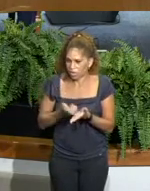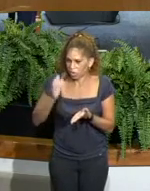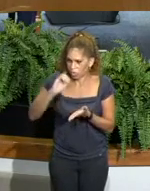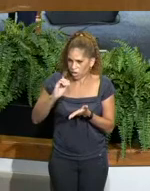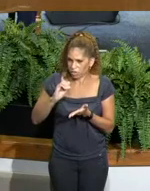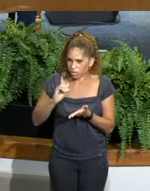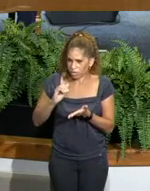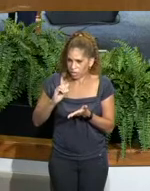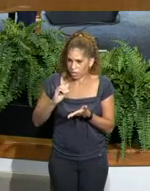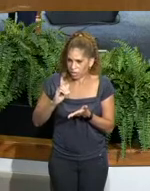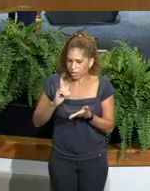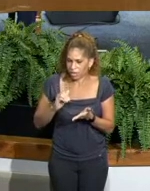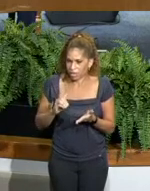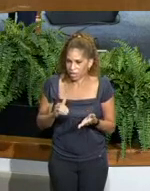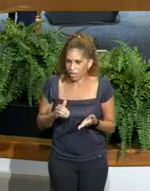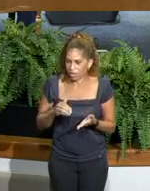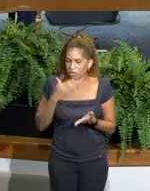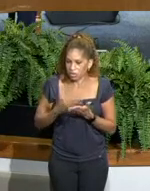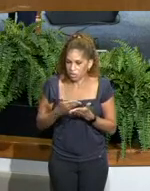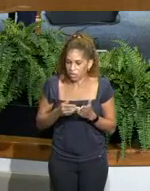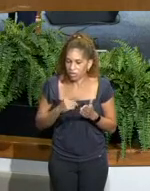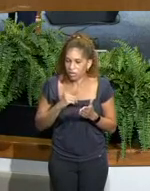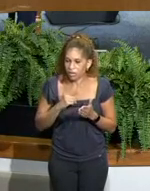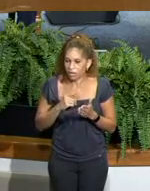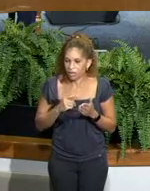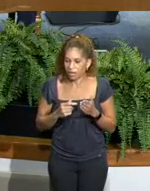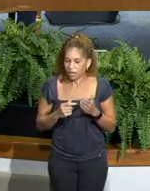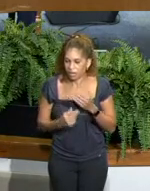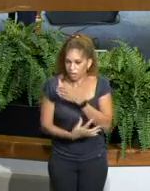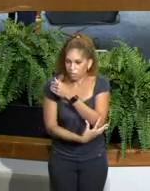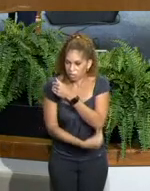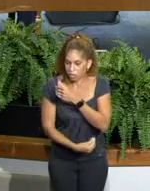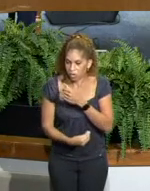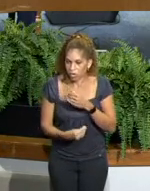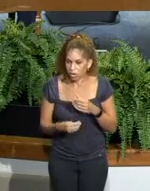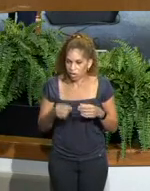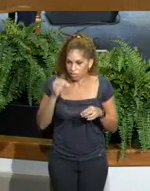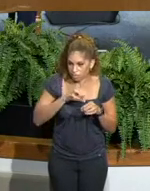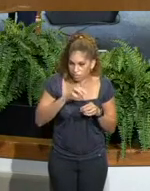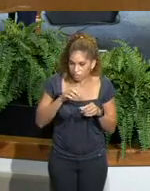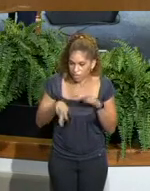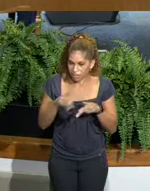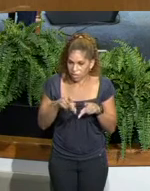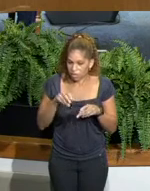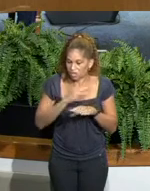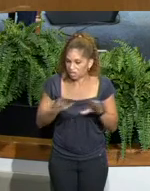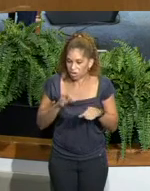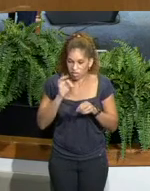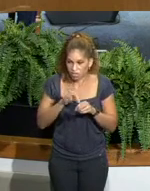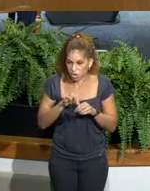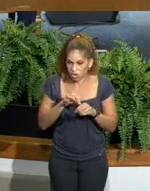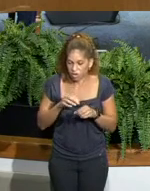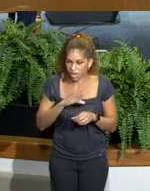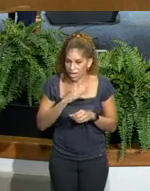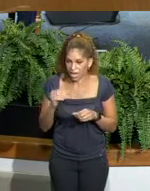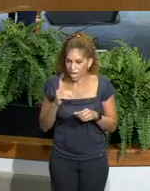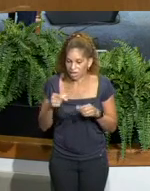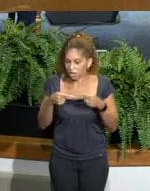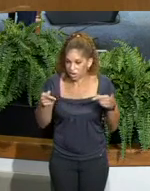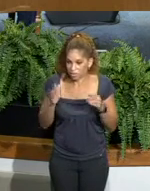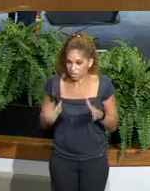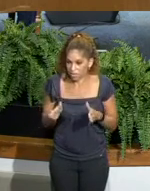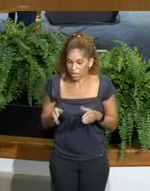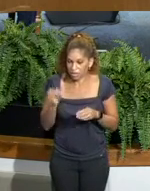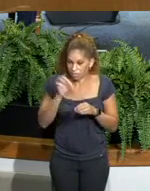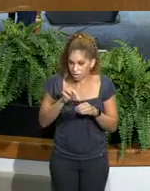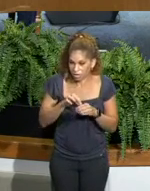are economists saying this. If poor and low-income people don't vote and their allies and determine who's